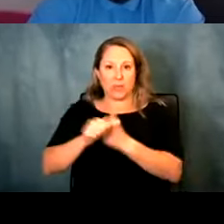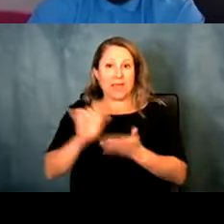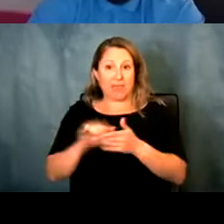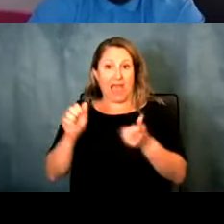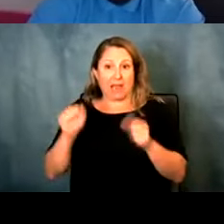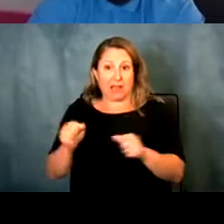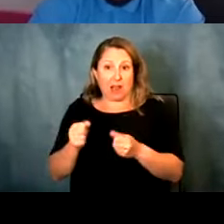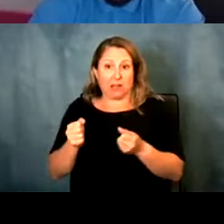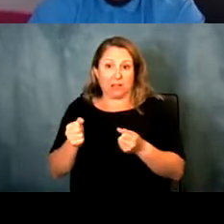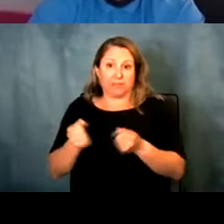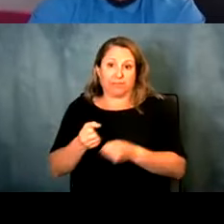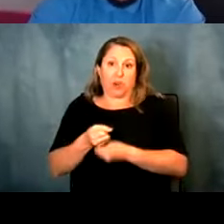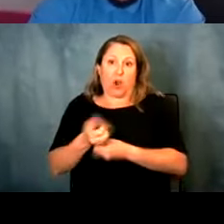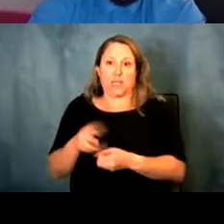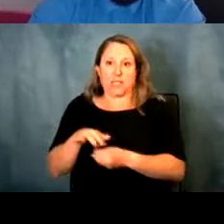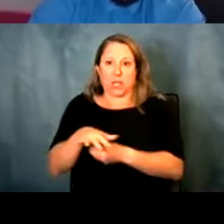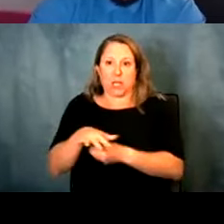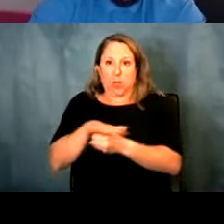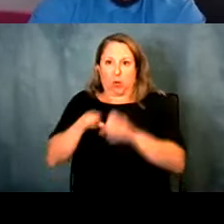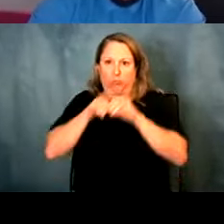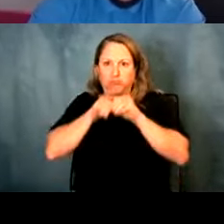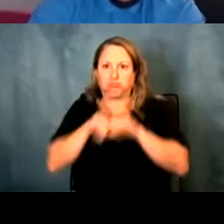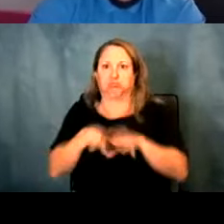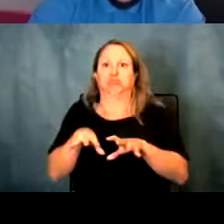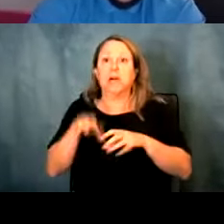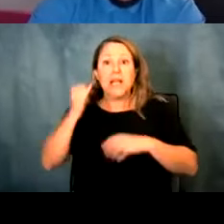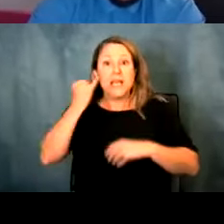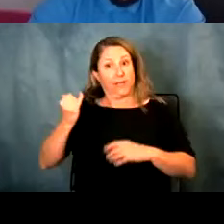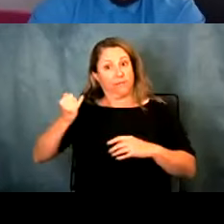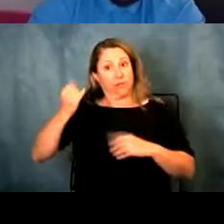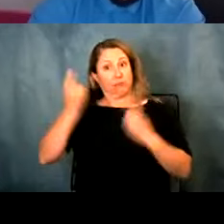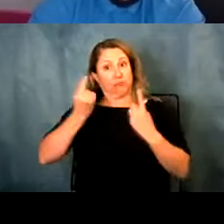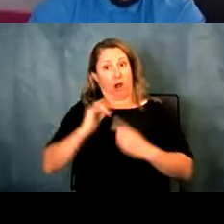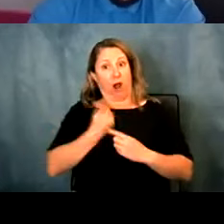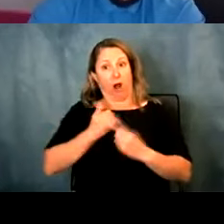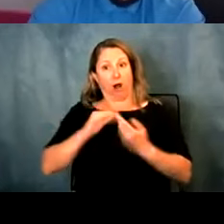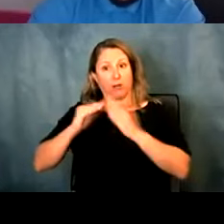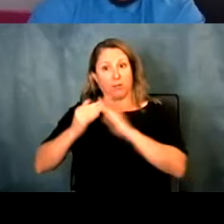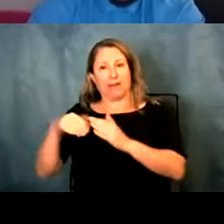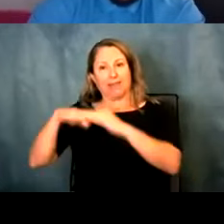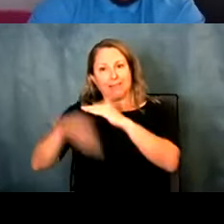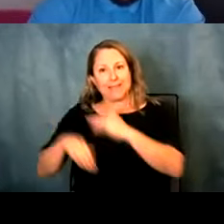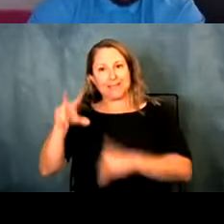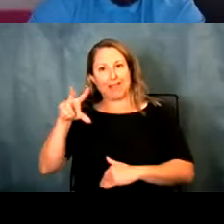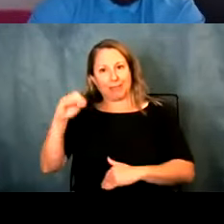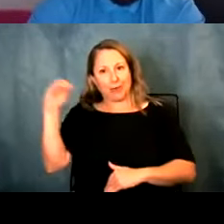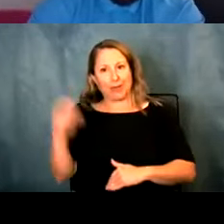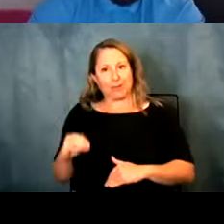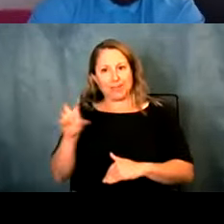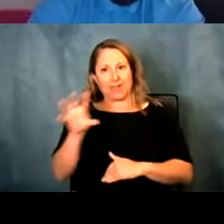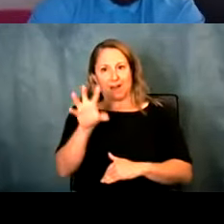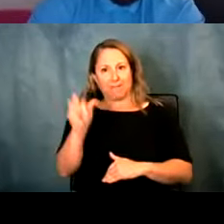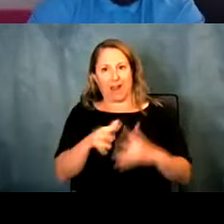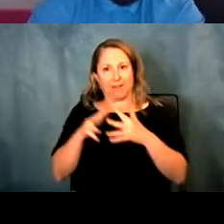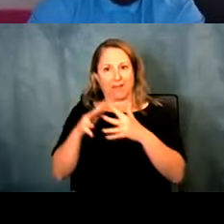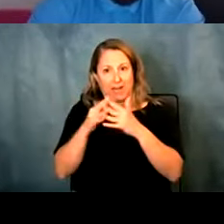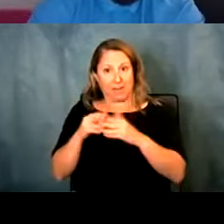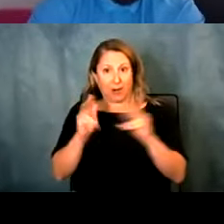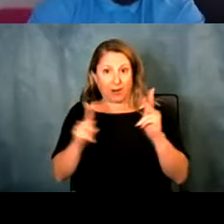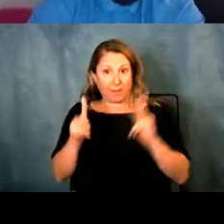you look at our community, when we have less than 30% of the African American community in Sacramento vaccinated,